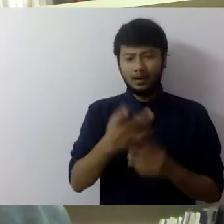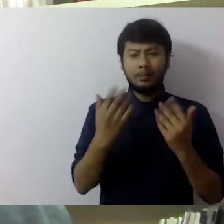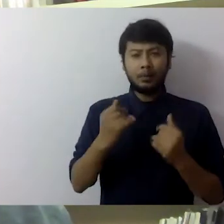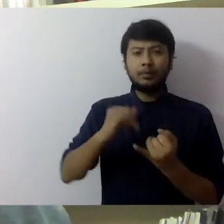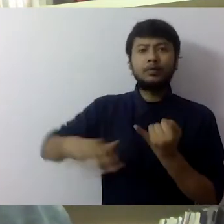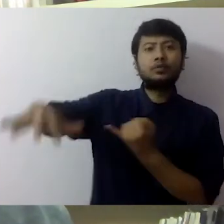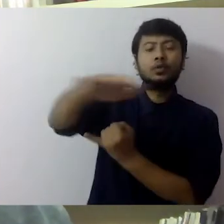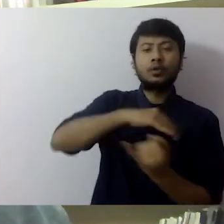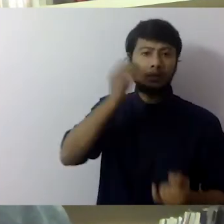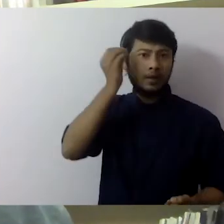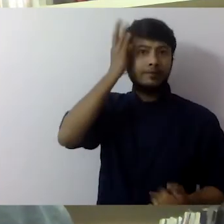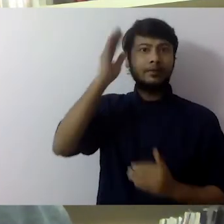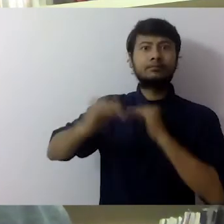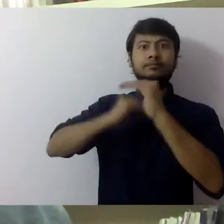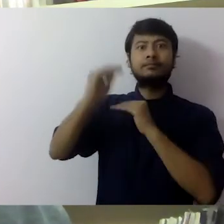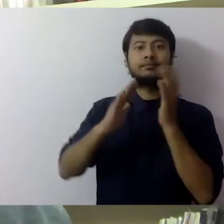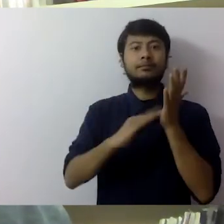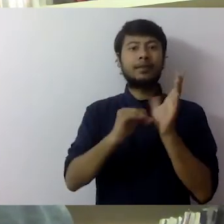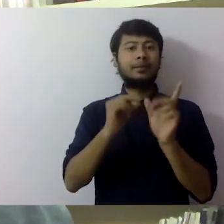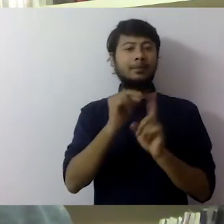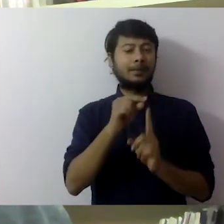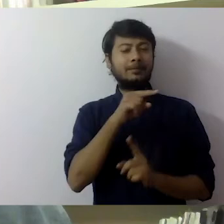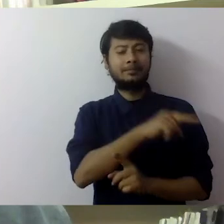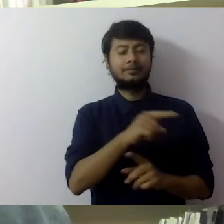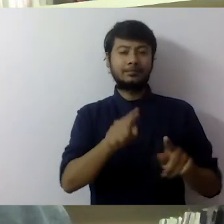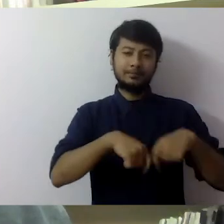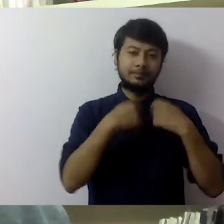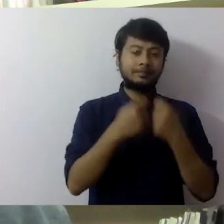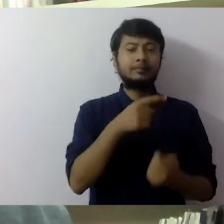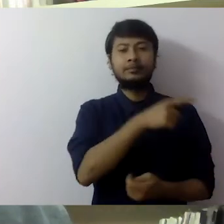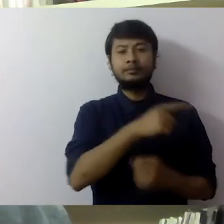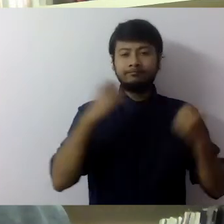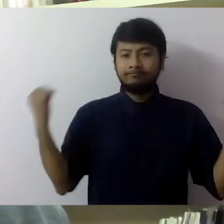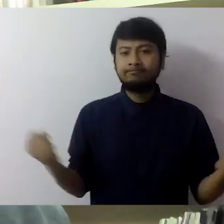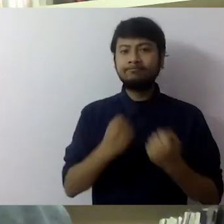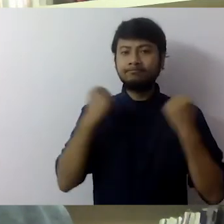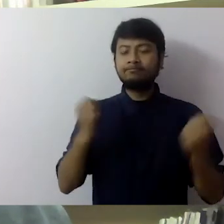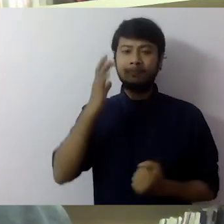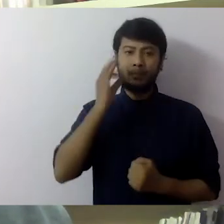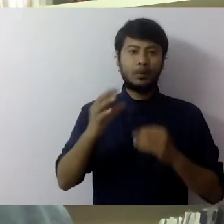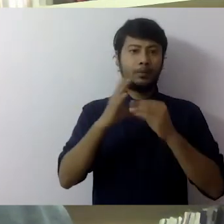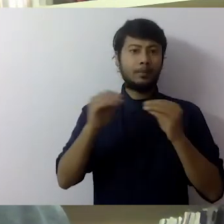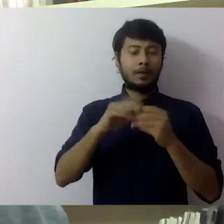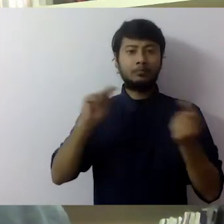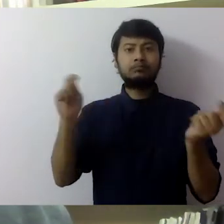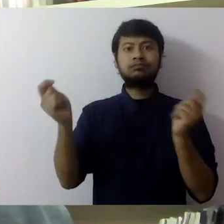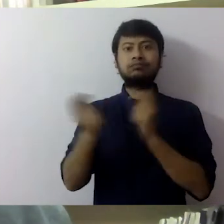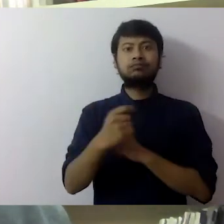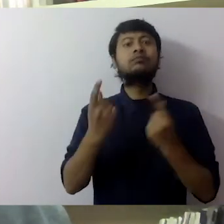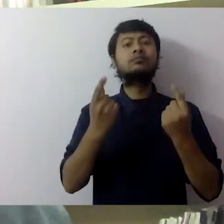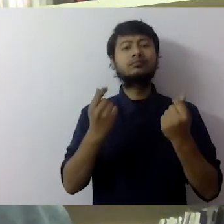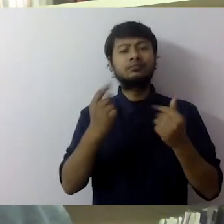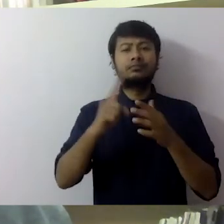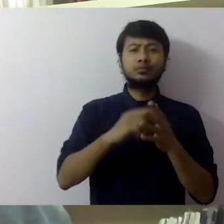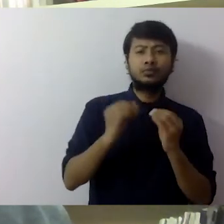social awareness, we think MAP will be playing an important role in the future evolution of Bangalore as a city that is not only